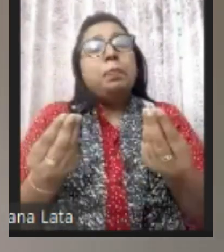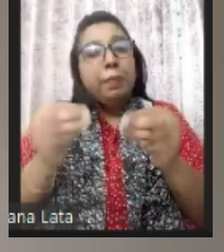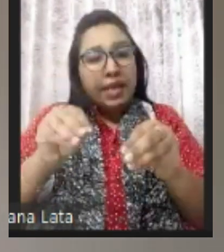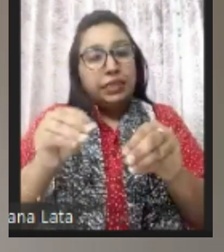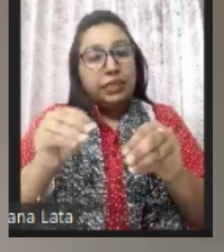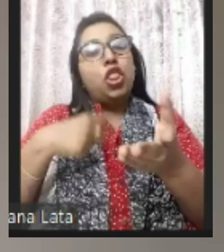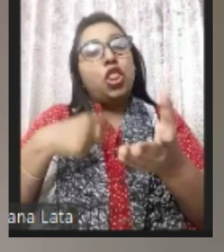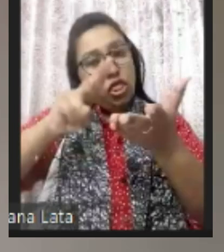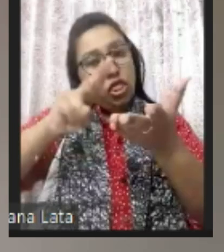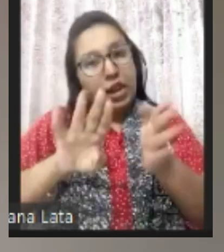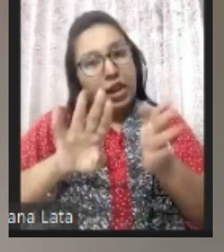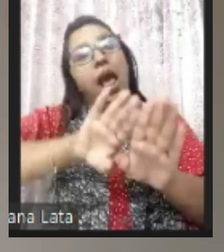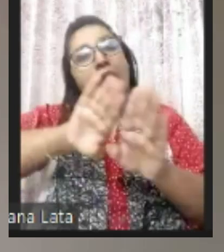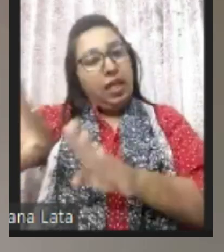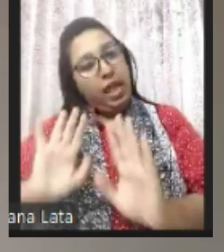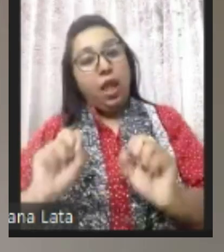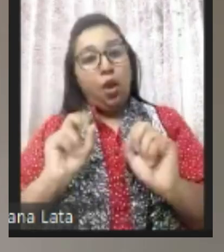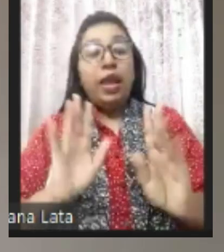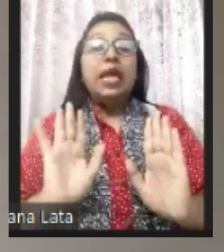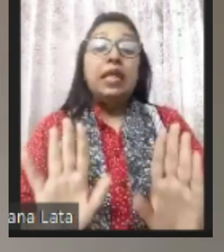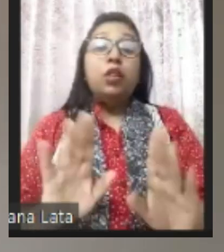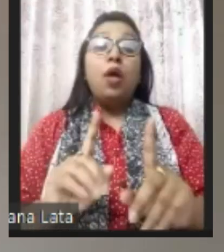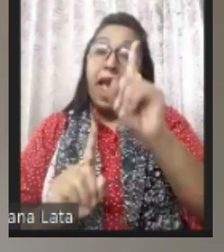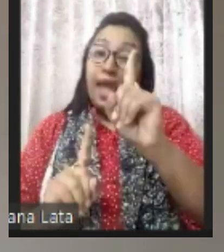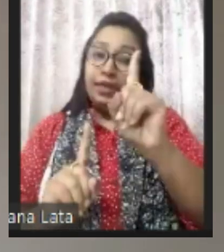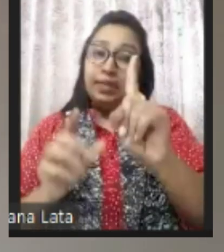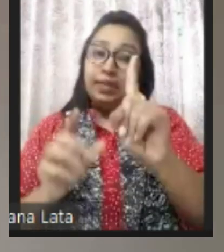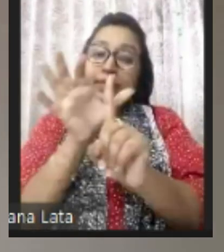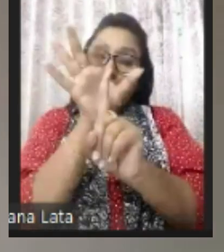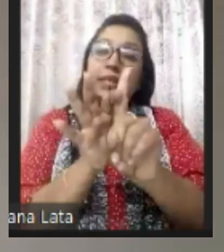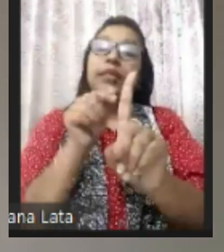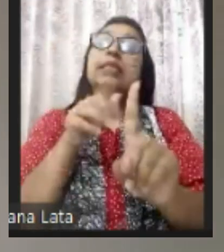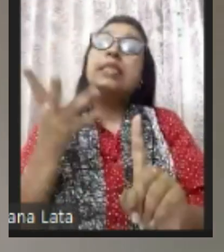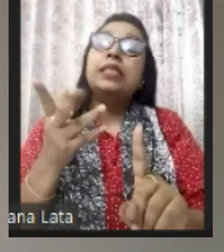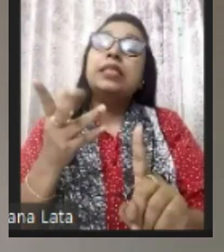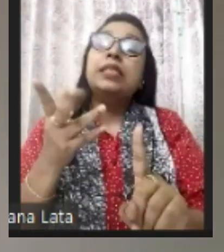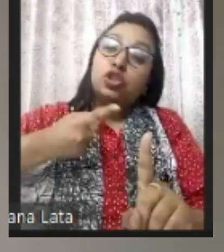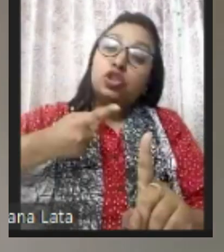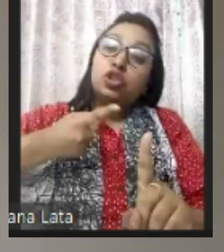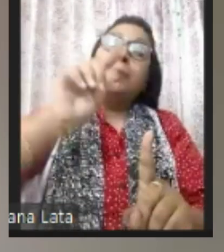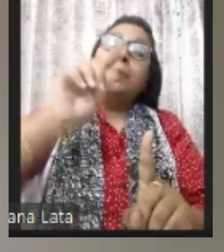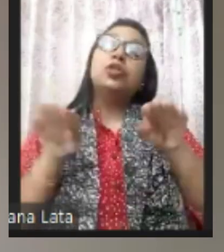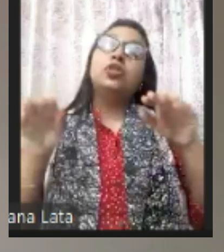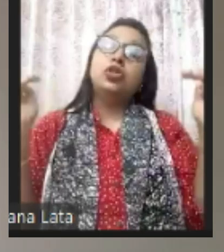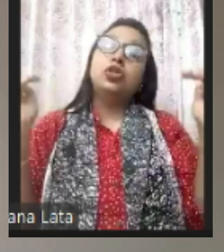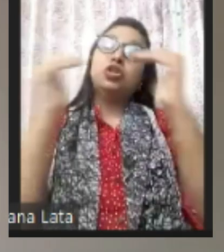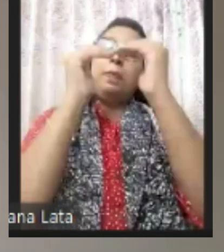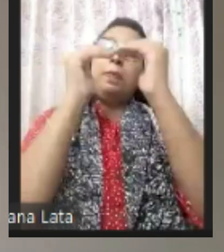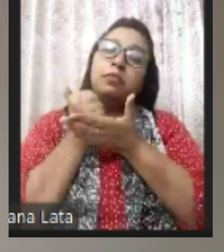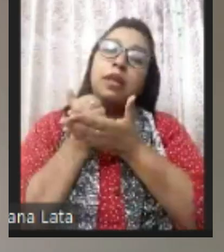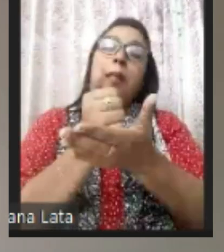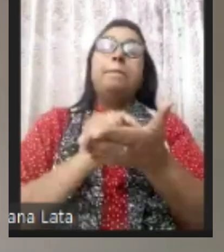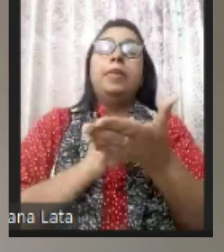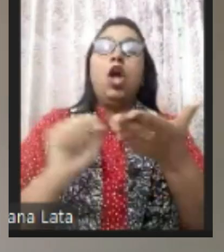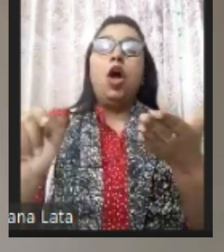at different times of our lives, which we need to remember. Designing digital technologies to